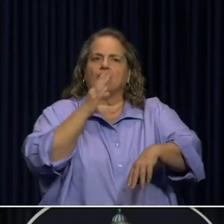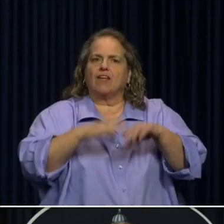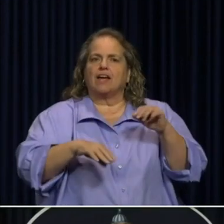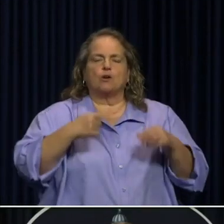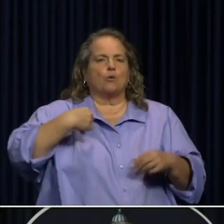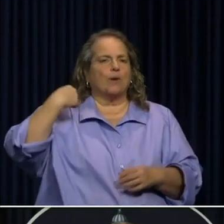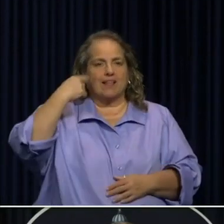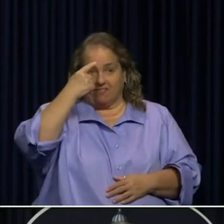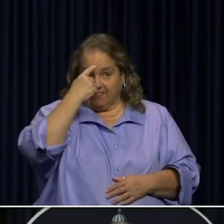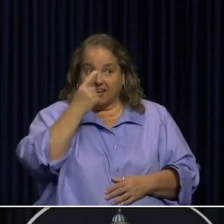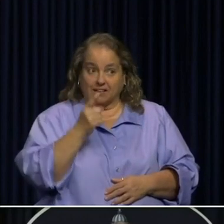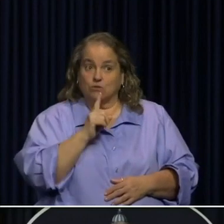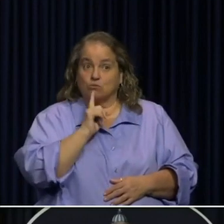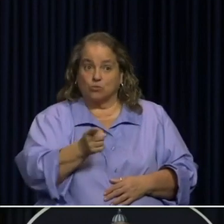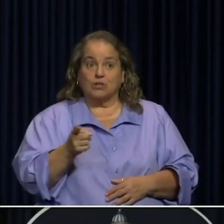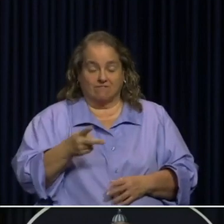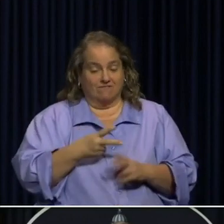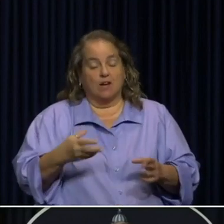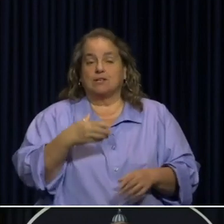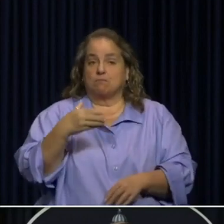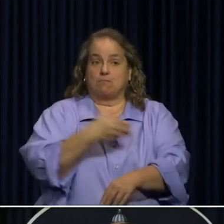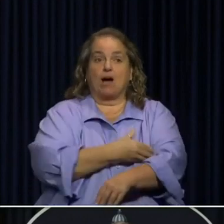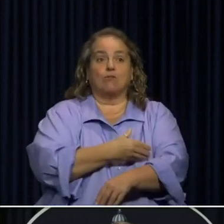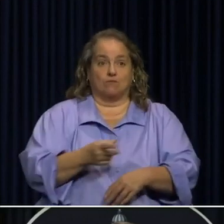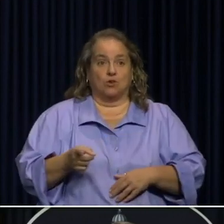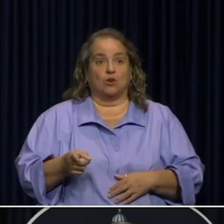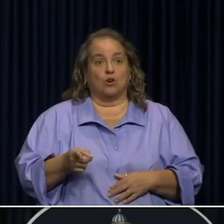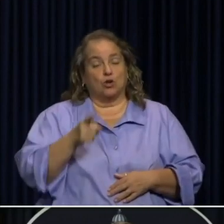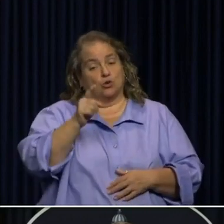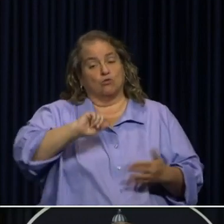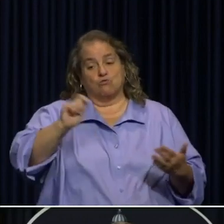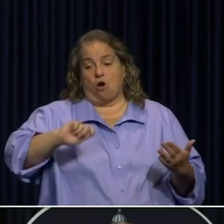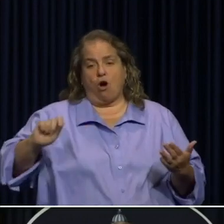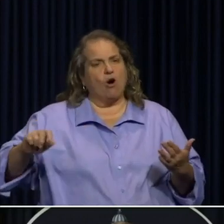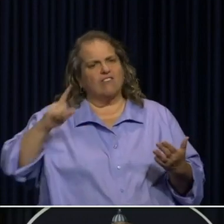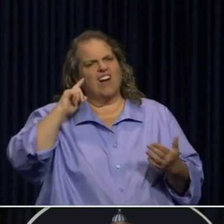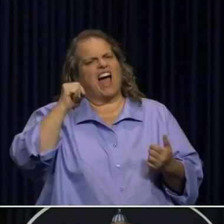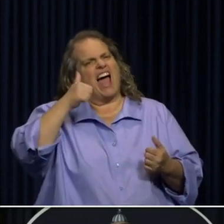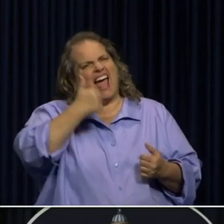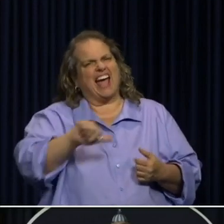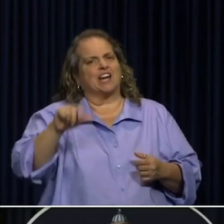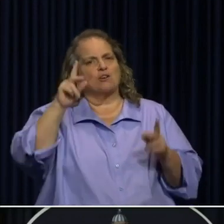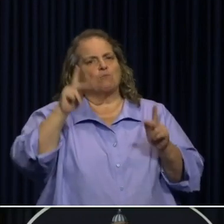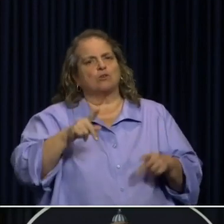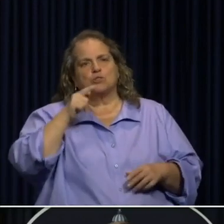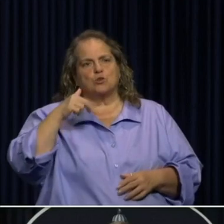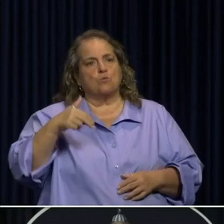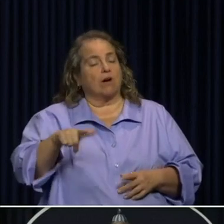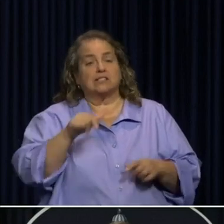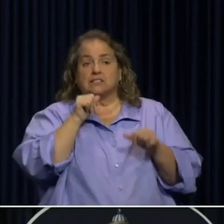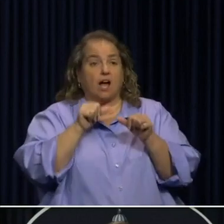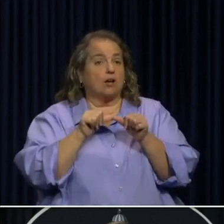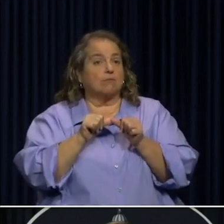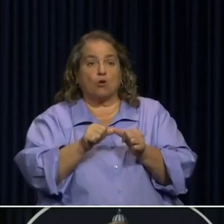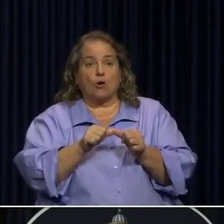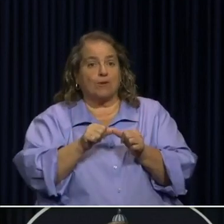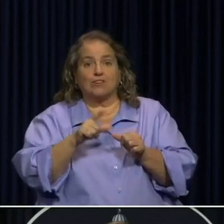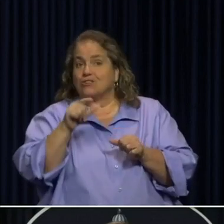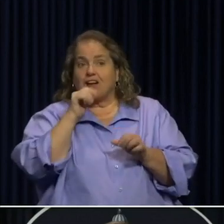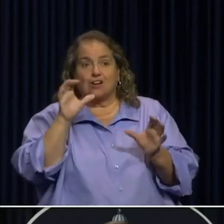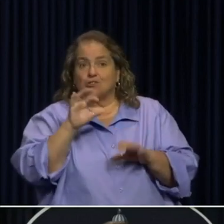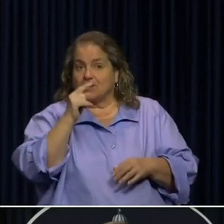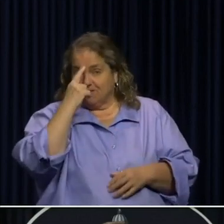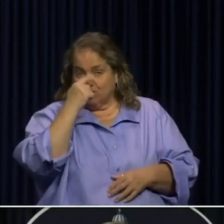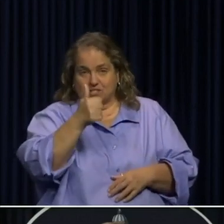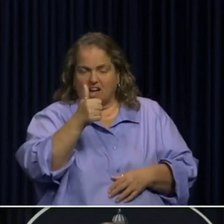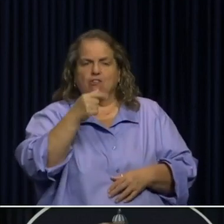it credit for. Because when you make it, it's there for everybody. And you know it's not permanent. You're doing it not for yourself, but for